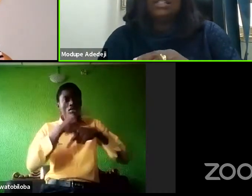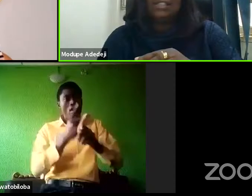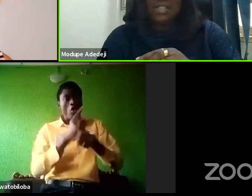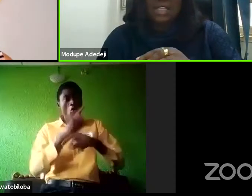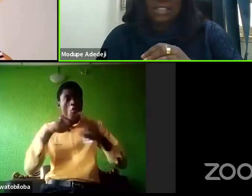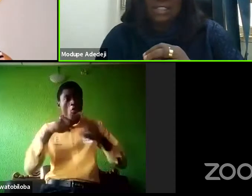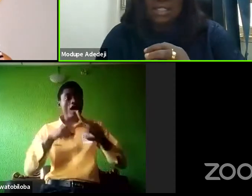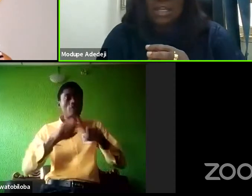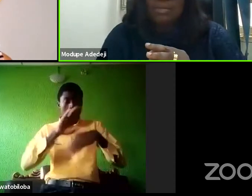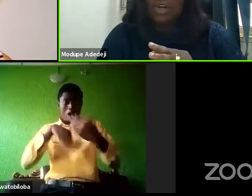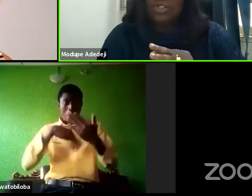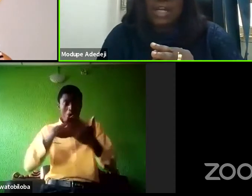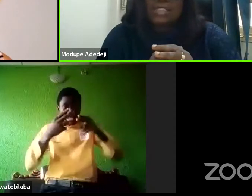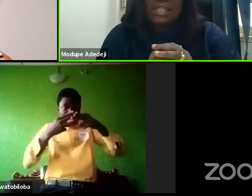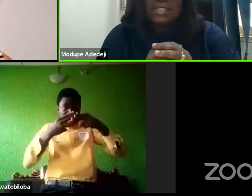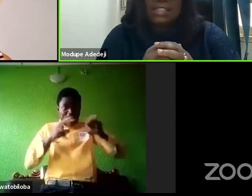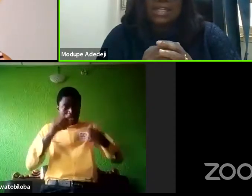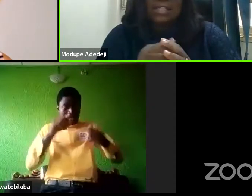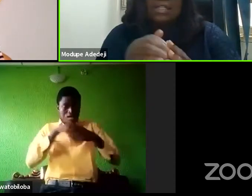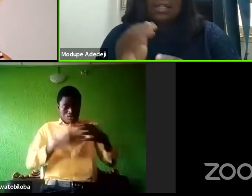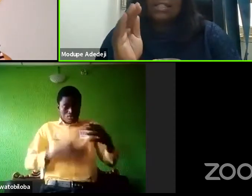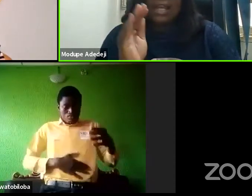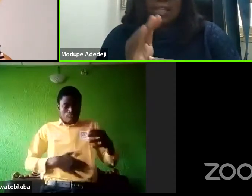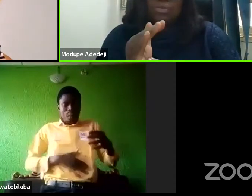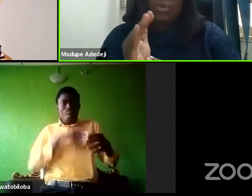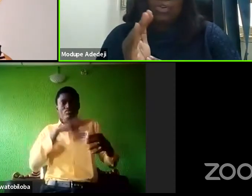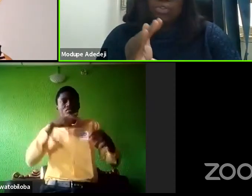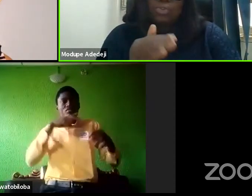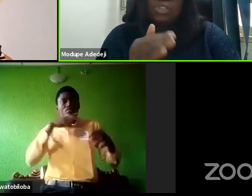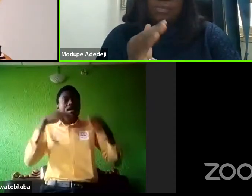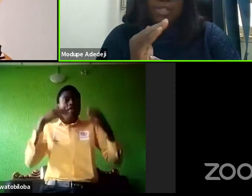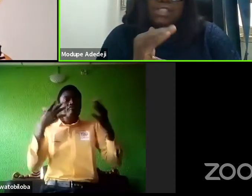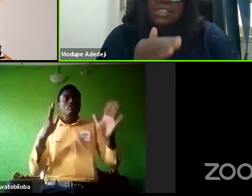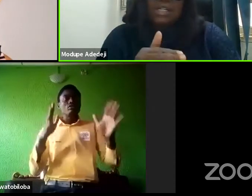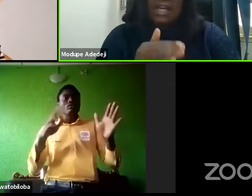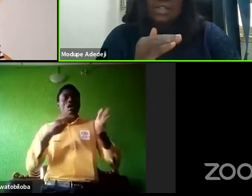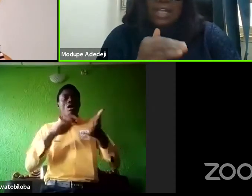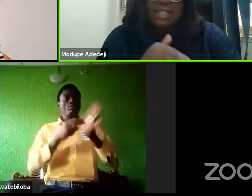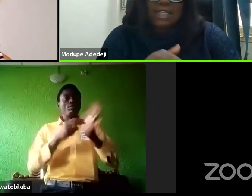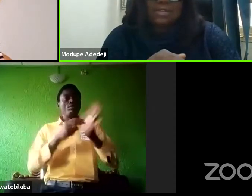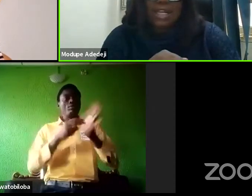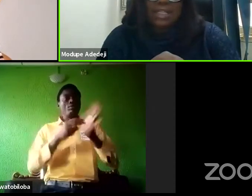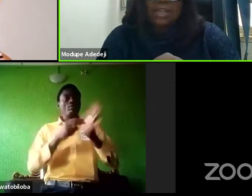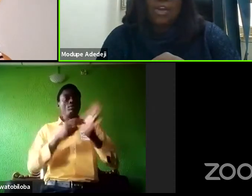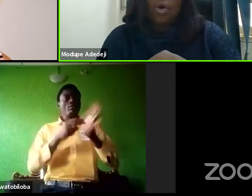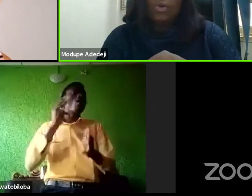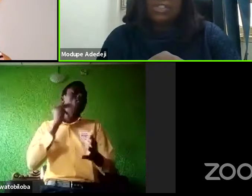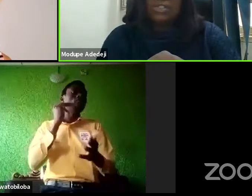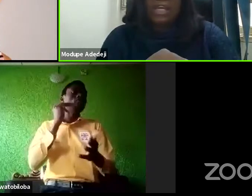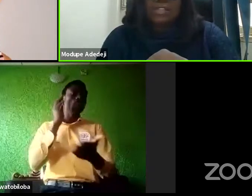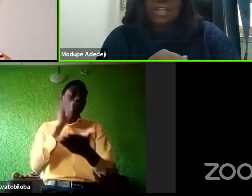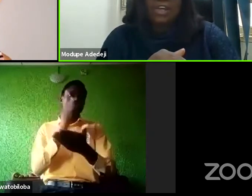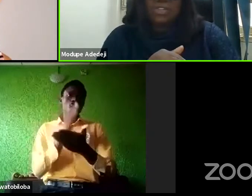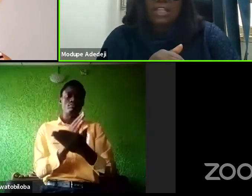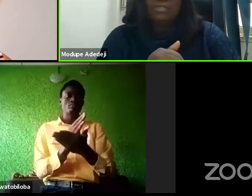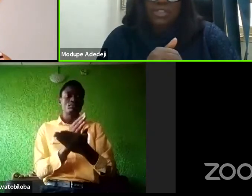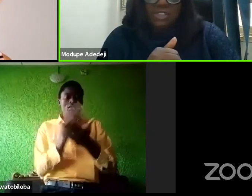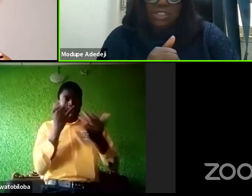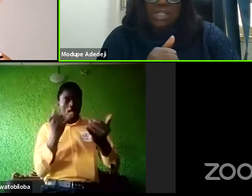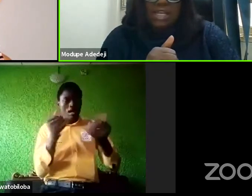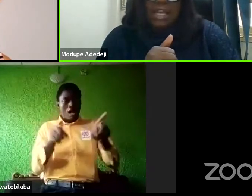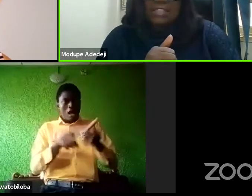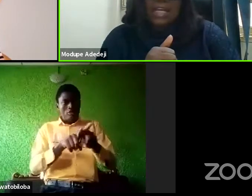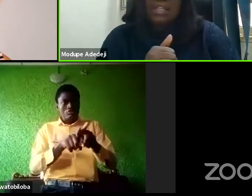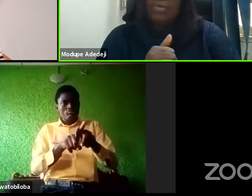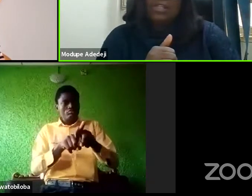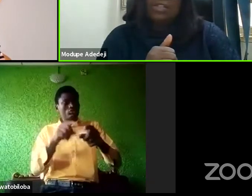it's actually in stages, because you can see, as I said, the eggs will continue to deplete gradually until it eventually